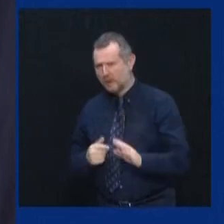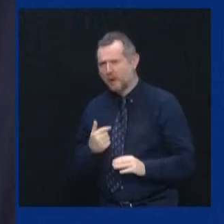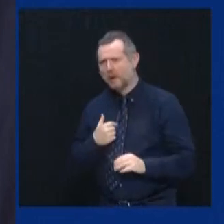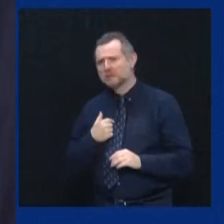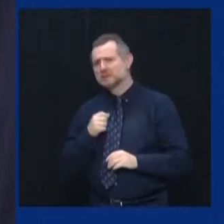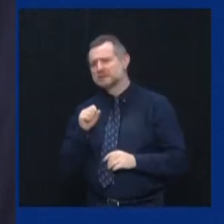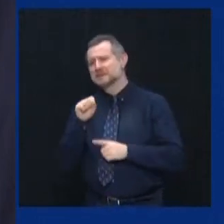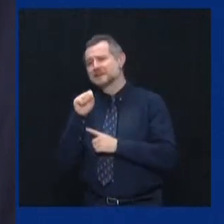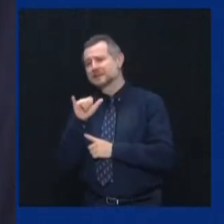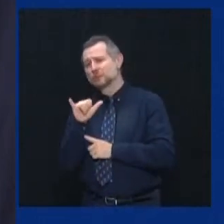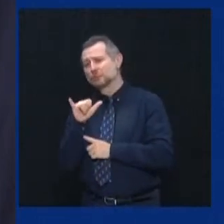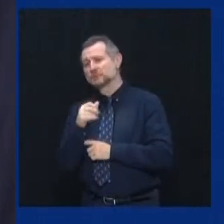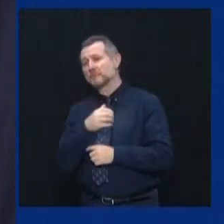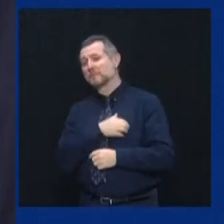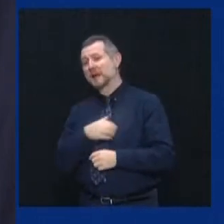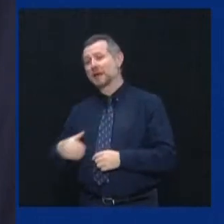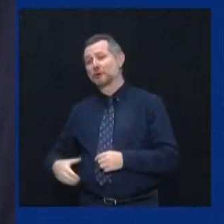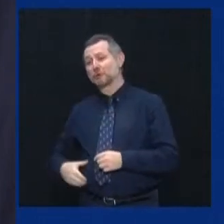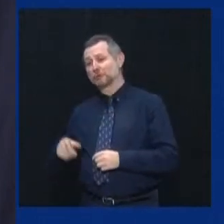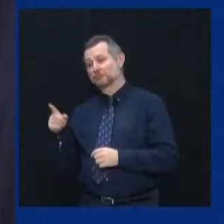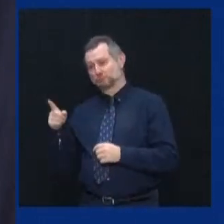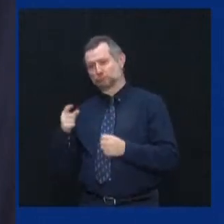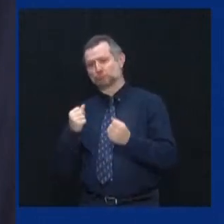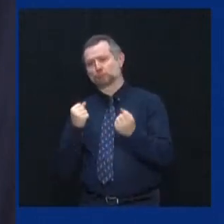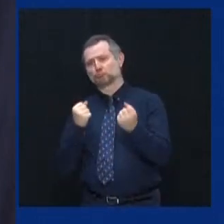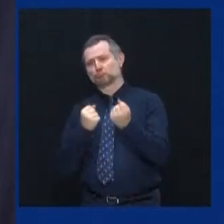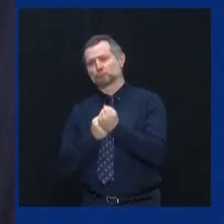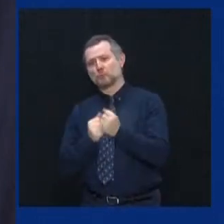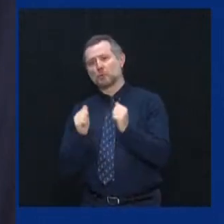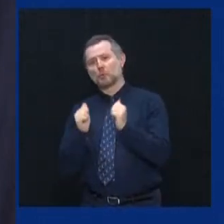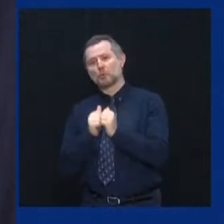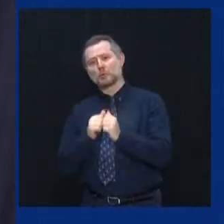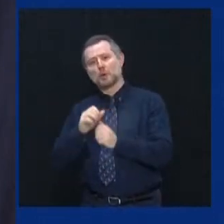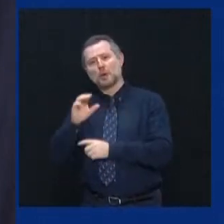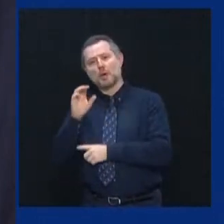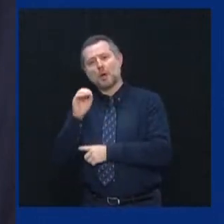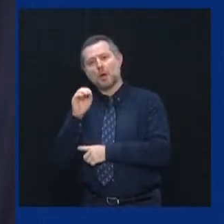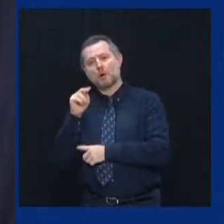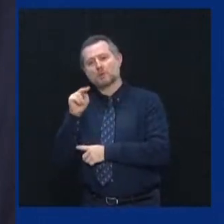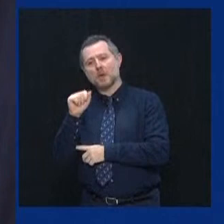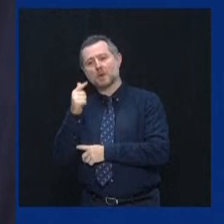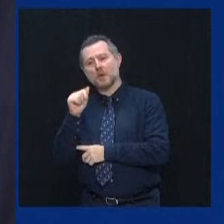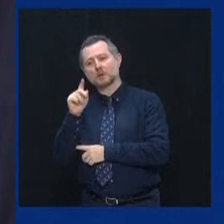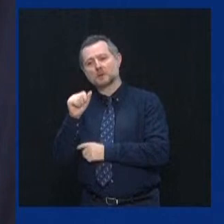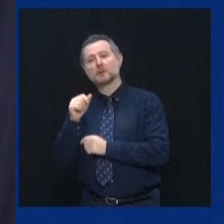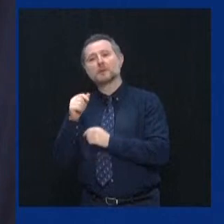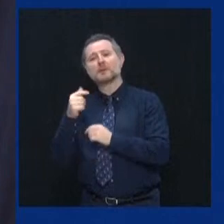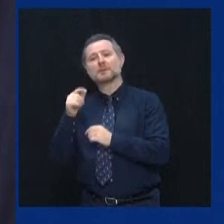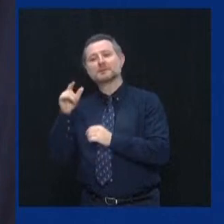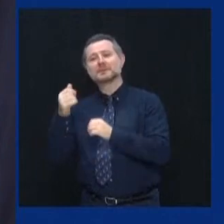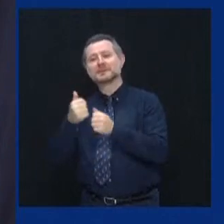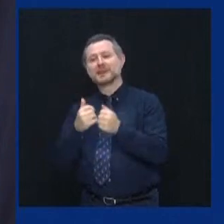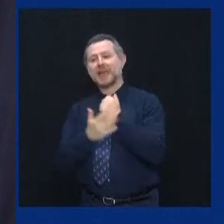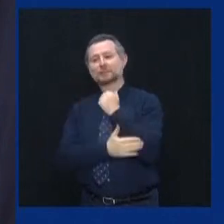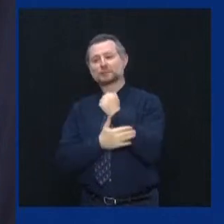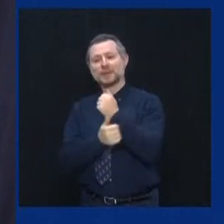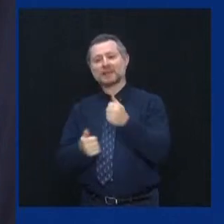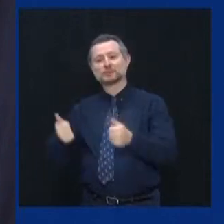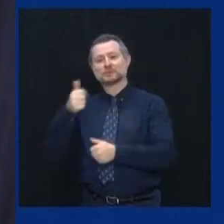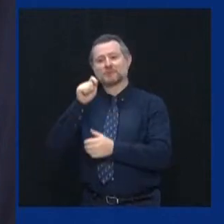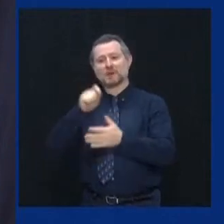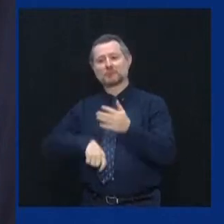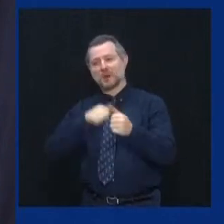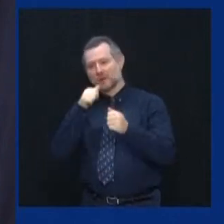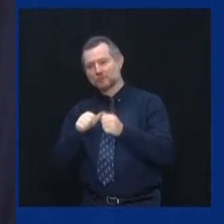Ben Walsh, with the support of the Onondaga County Executive, have written you to ask for the city of Syracuse to be taken out